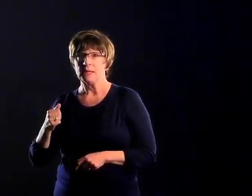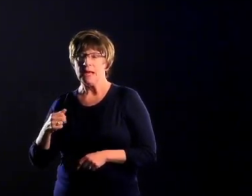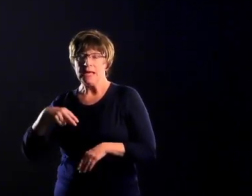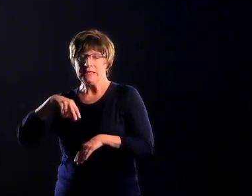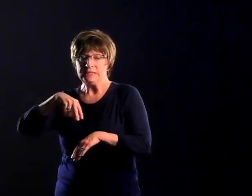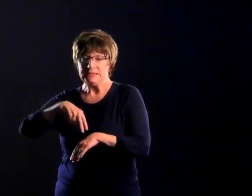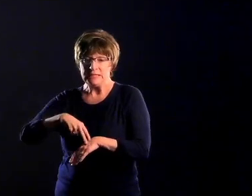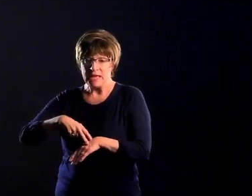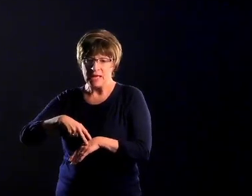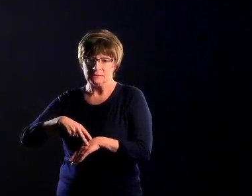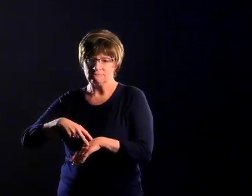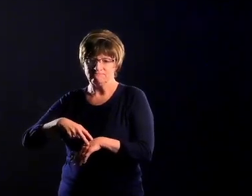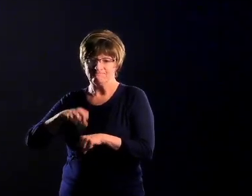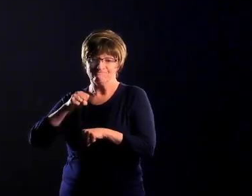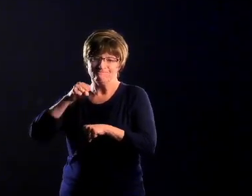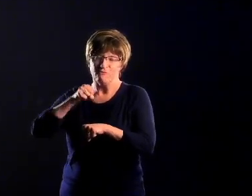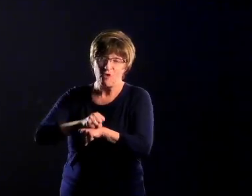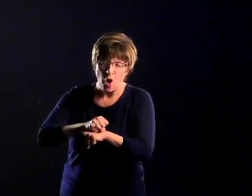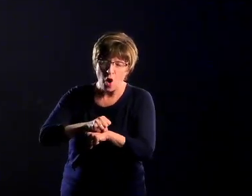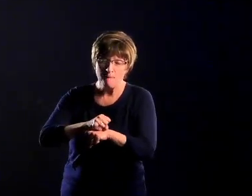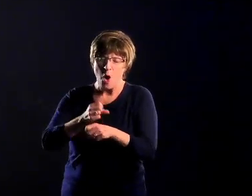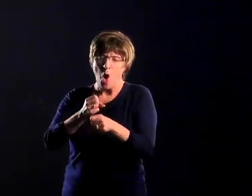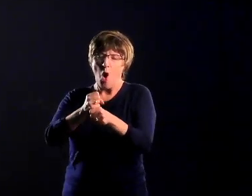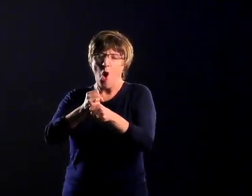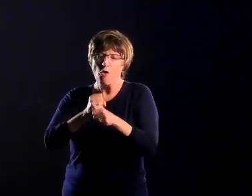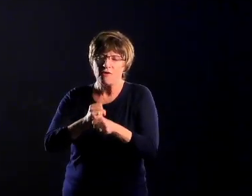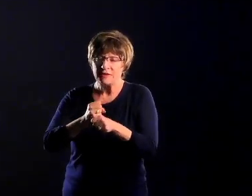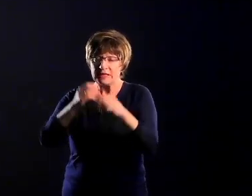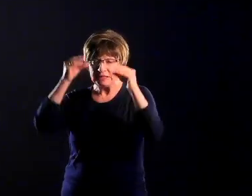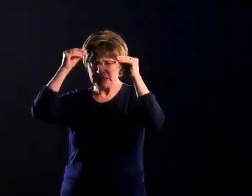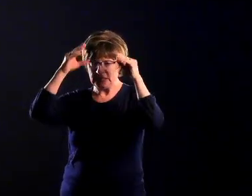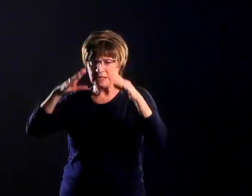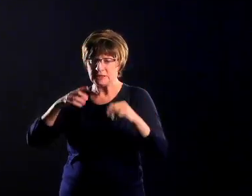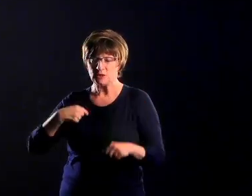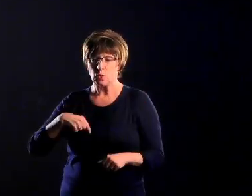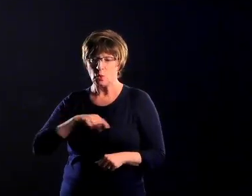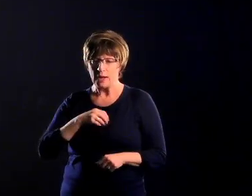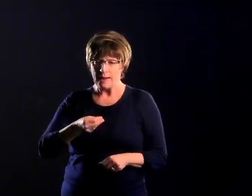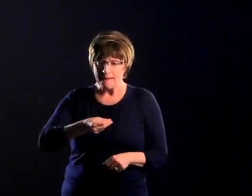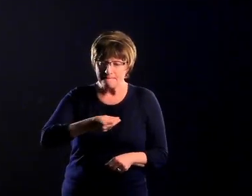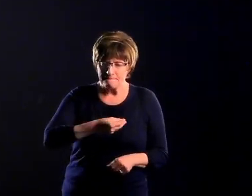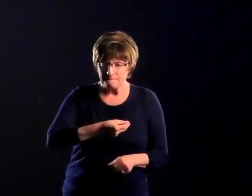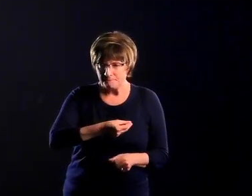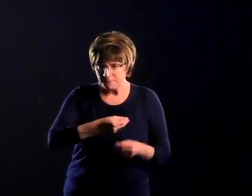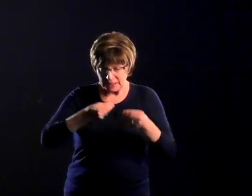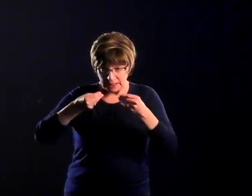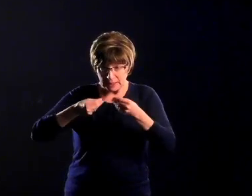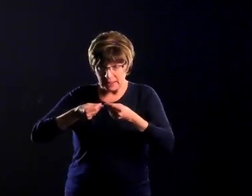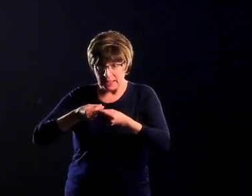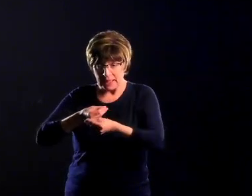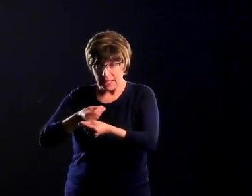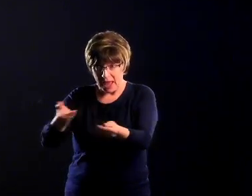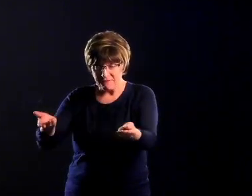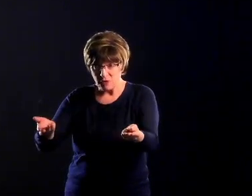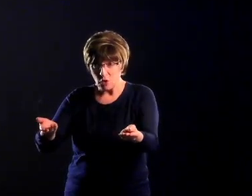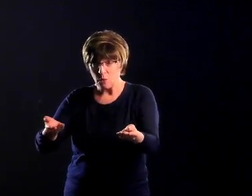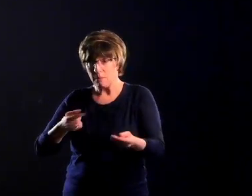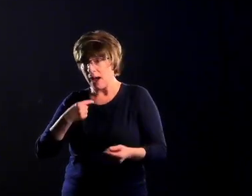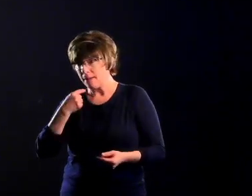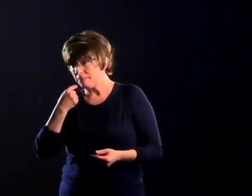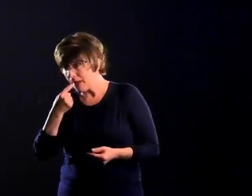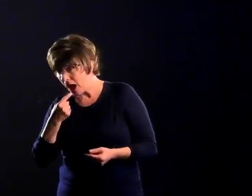hold fast to the teachings we passed on to you, whether by word of mouth or by